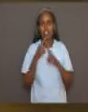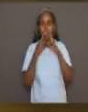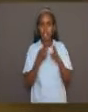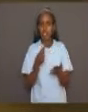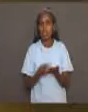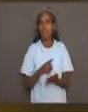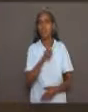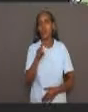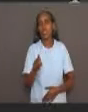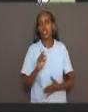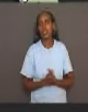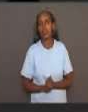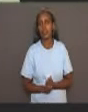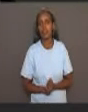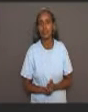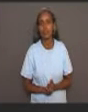this question.